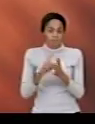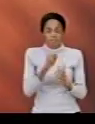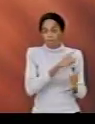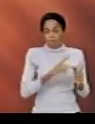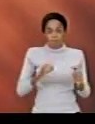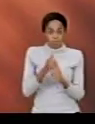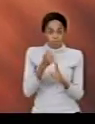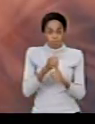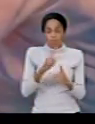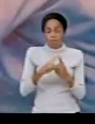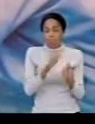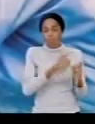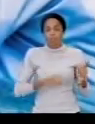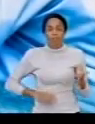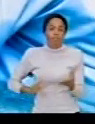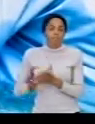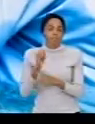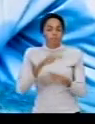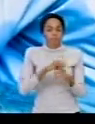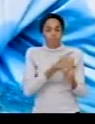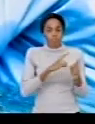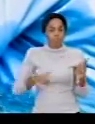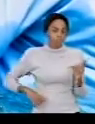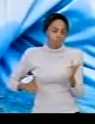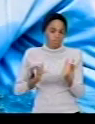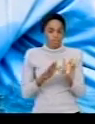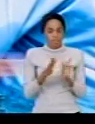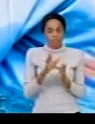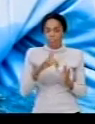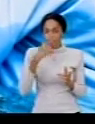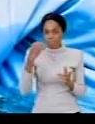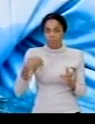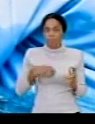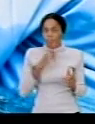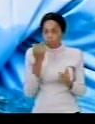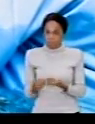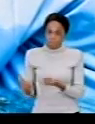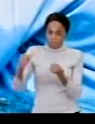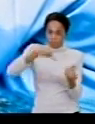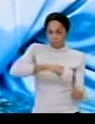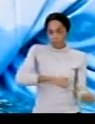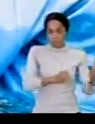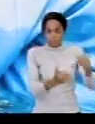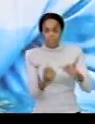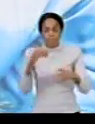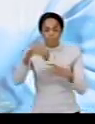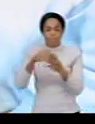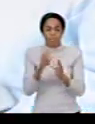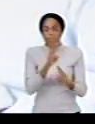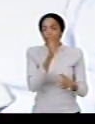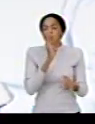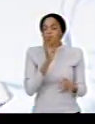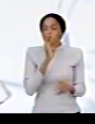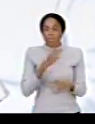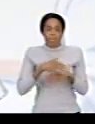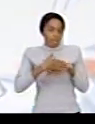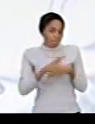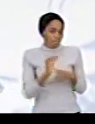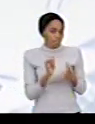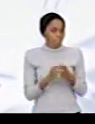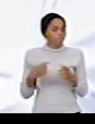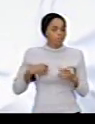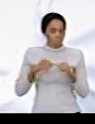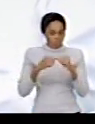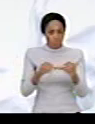Jesus Christ, it says we're to baptize them in water. After that baptism, we continue to teach them all